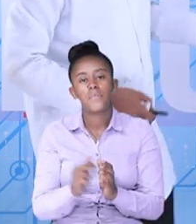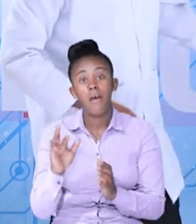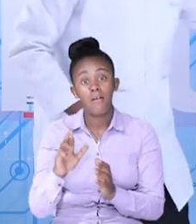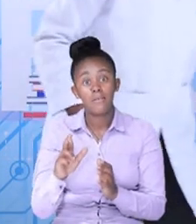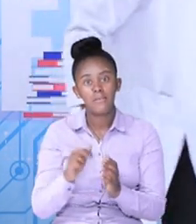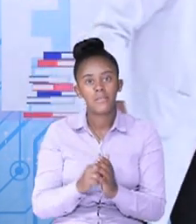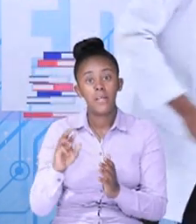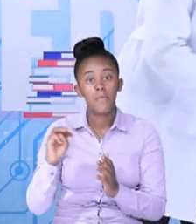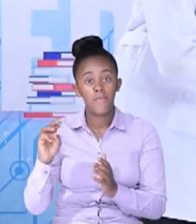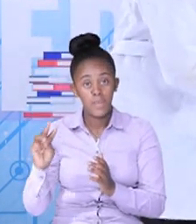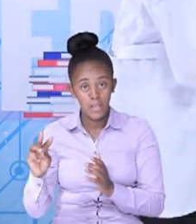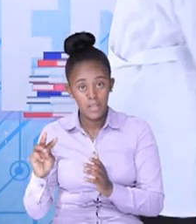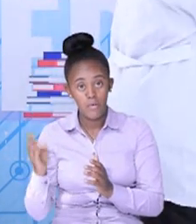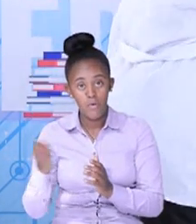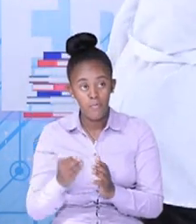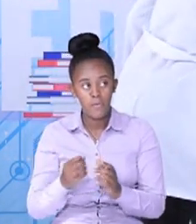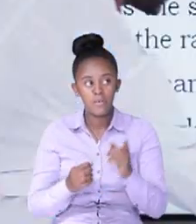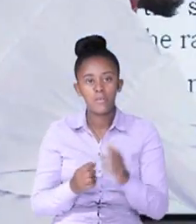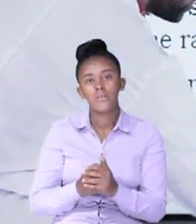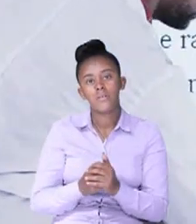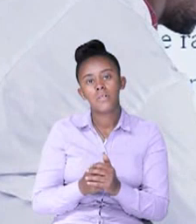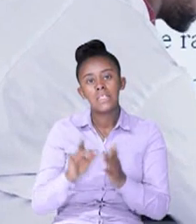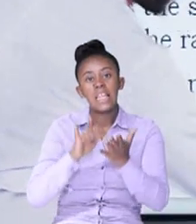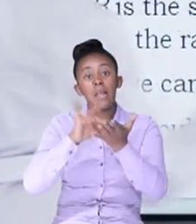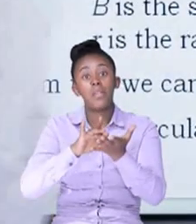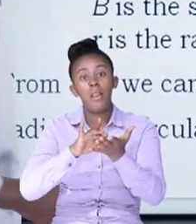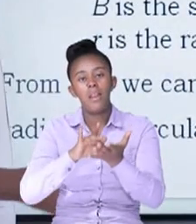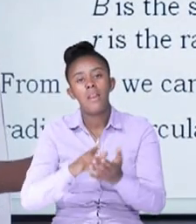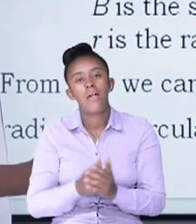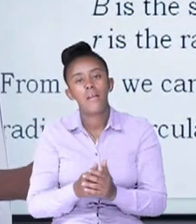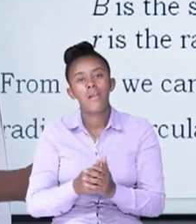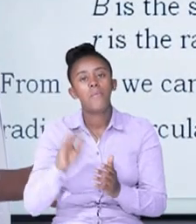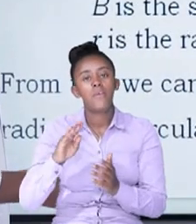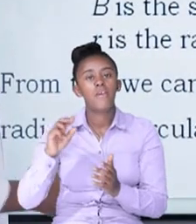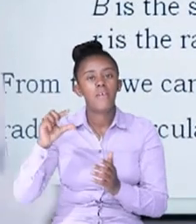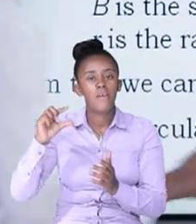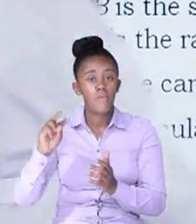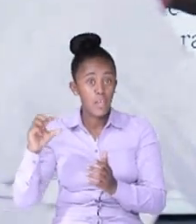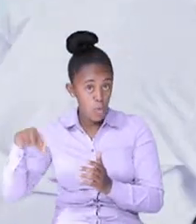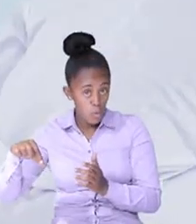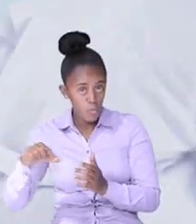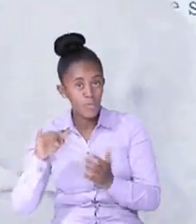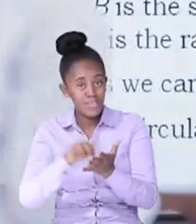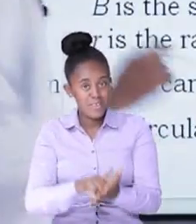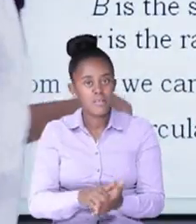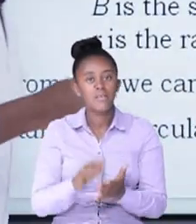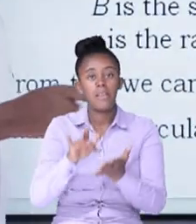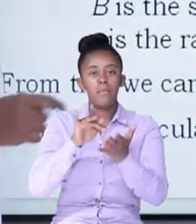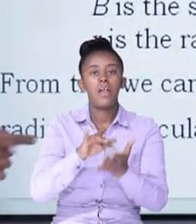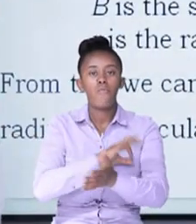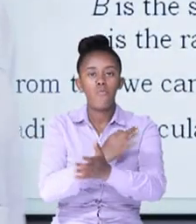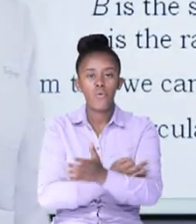as like this. So mv squared over r is the centripetal force. bvq is